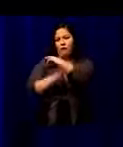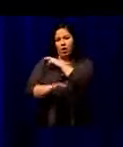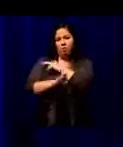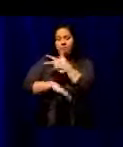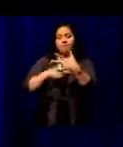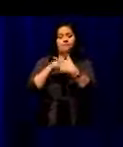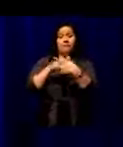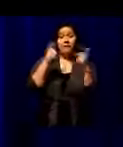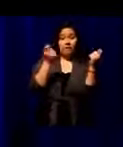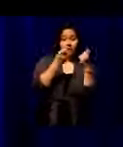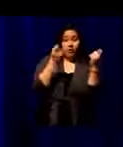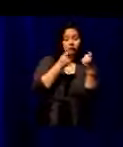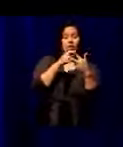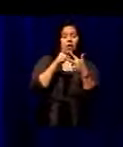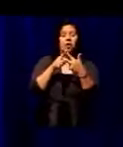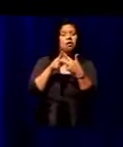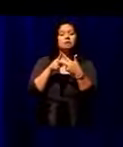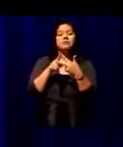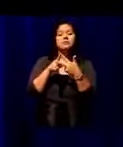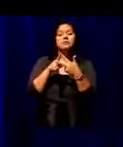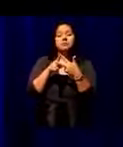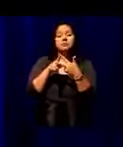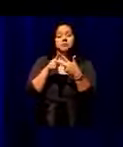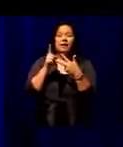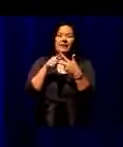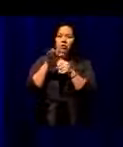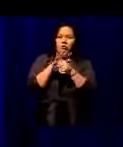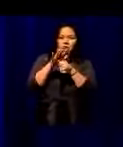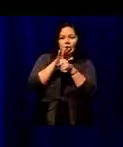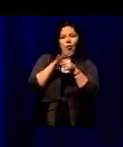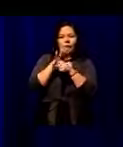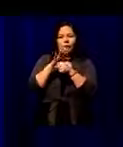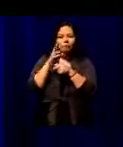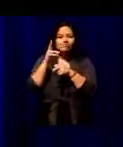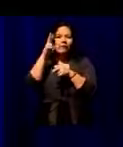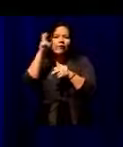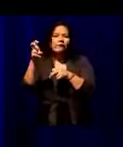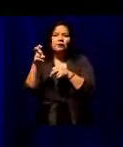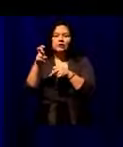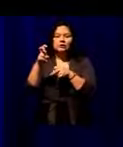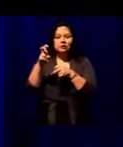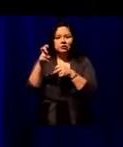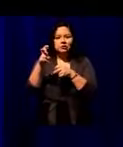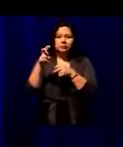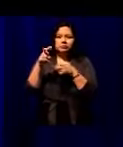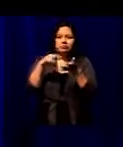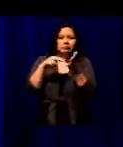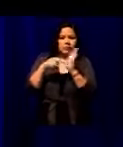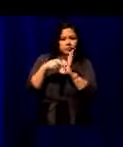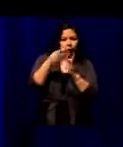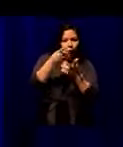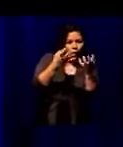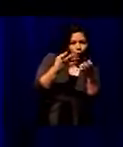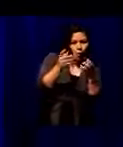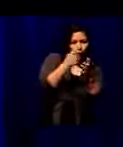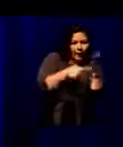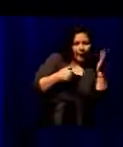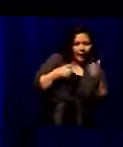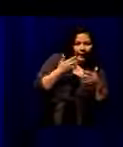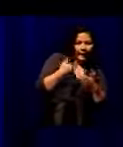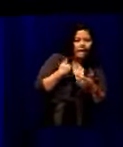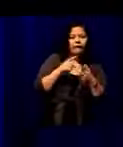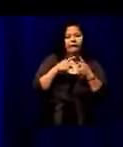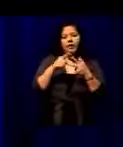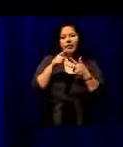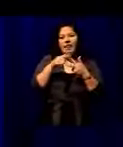box is the festival. Second box are the local favorites. That's Do You Want What I Have and Little Volcano.